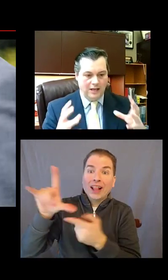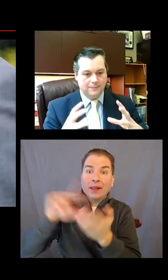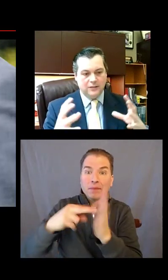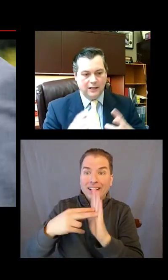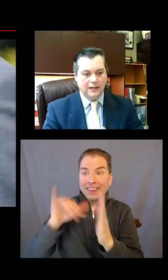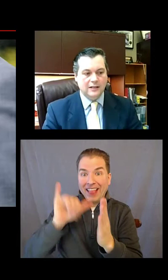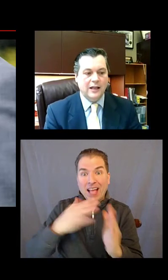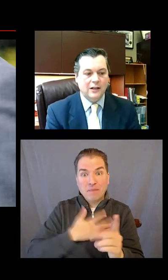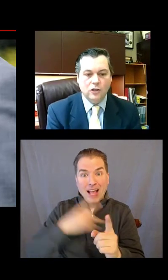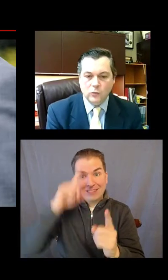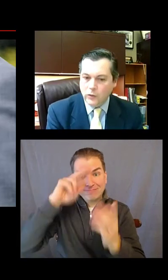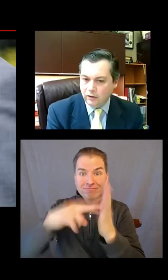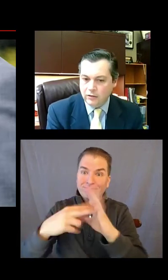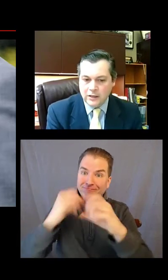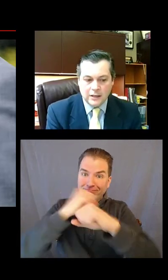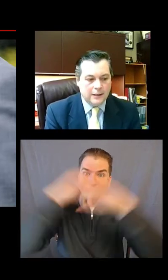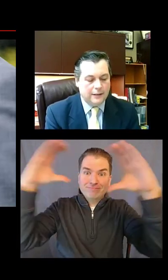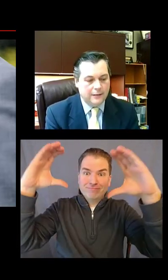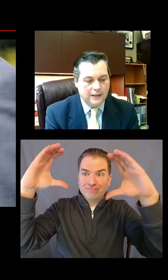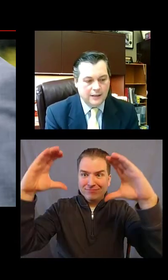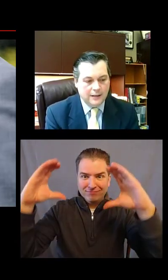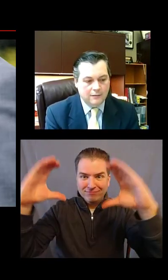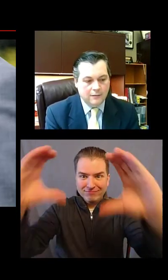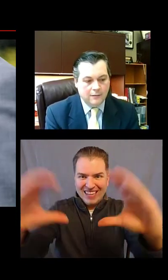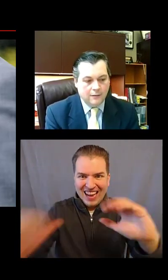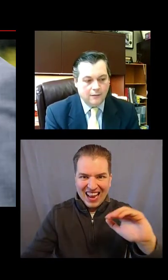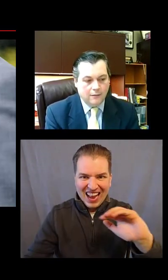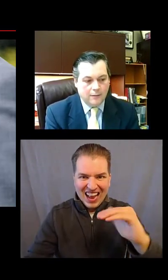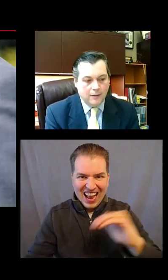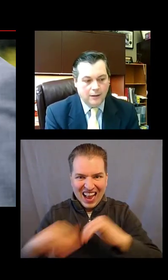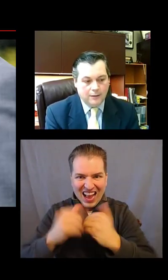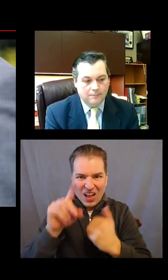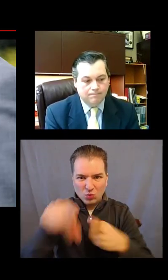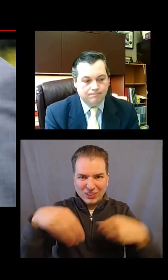you're encapsulating that goodwill. The